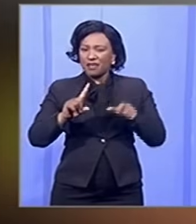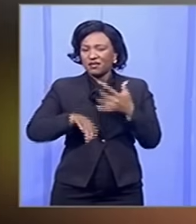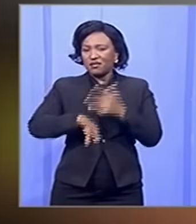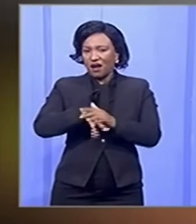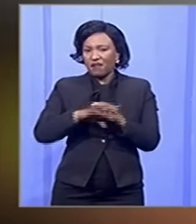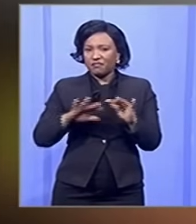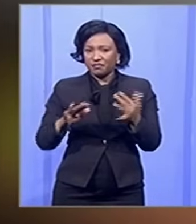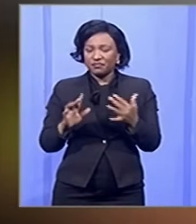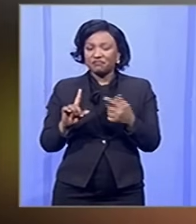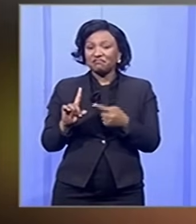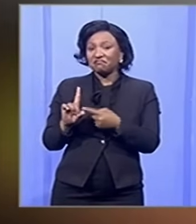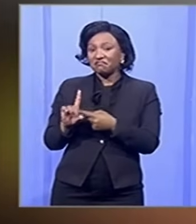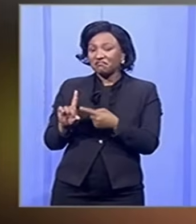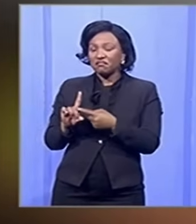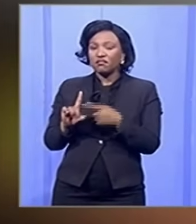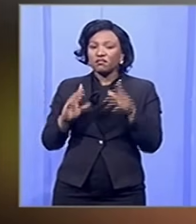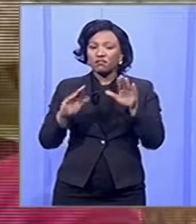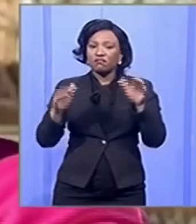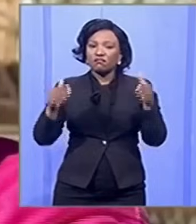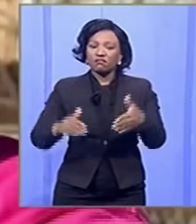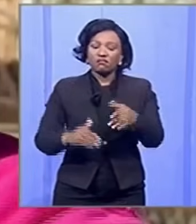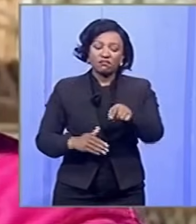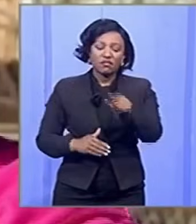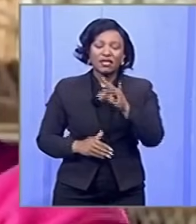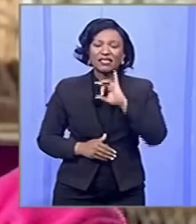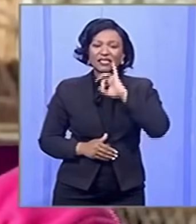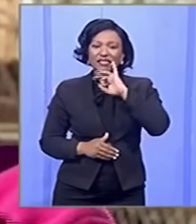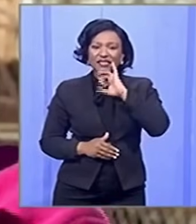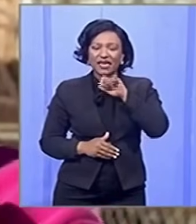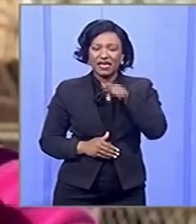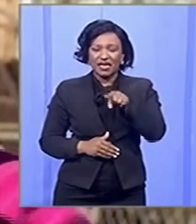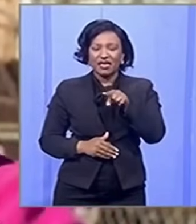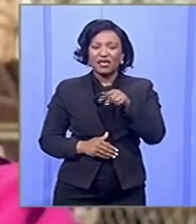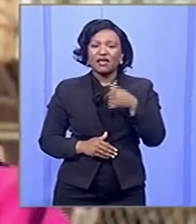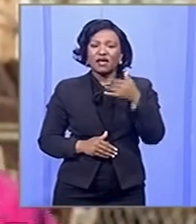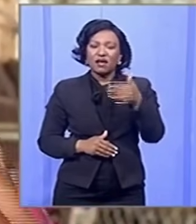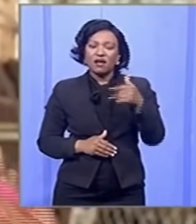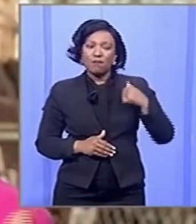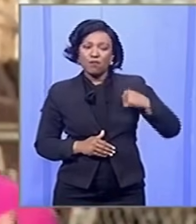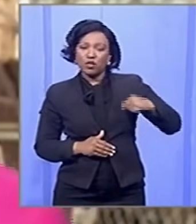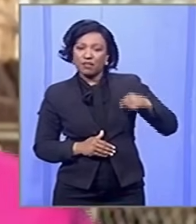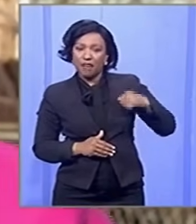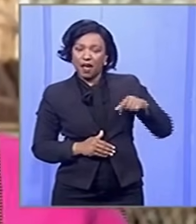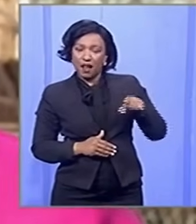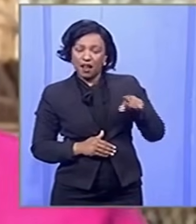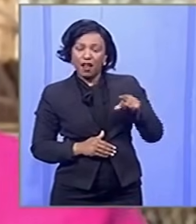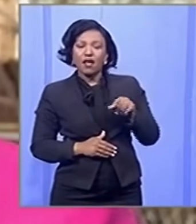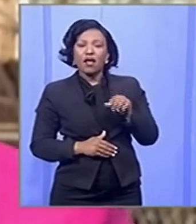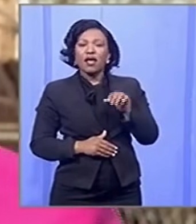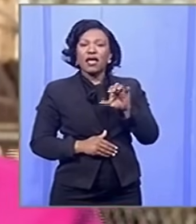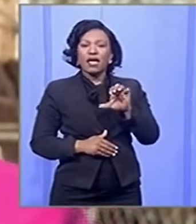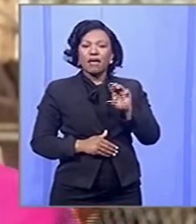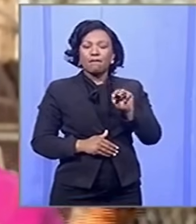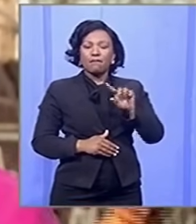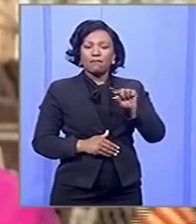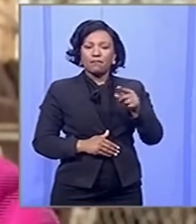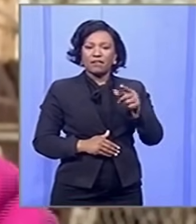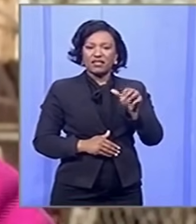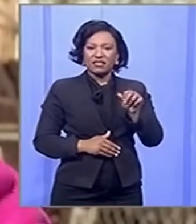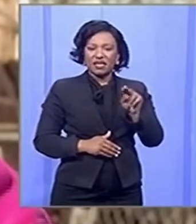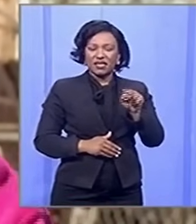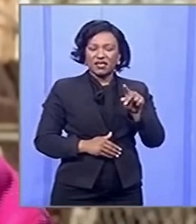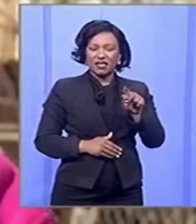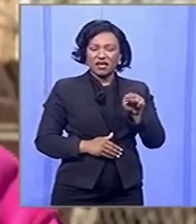o tla robatswa boroko ba hae ba ho qetela ka Moqebelo ka mora bonamodi ba mmasepala wa lehae wa Mthanjeni le lefapha la ntshetsopele